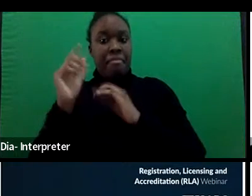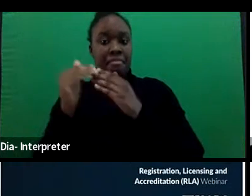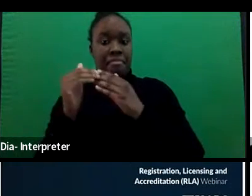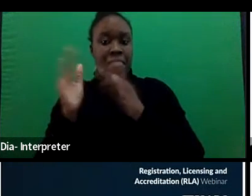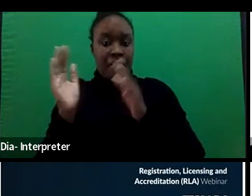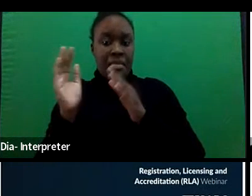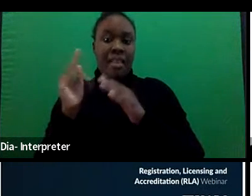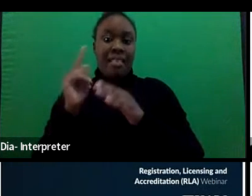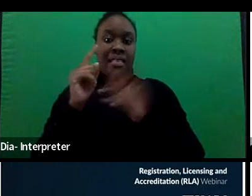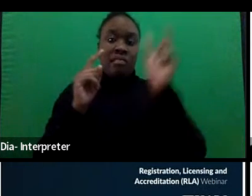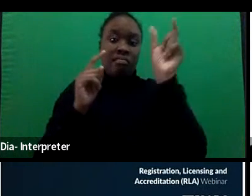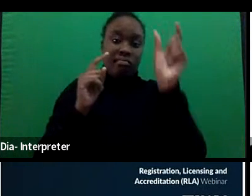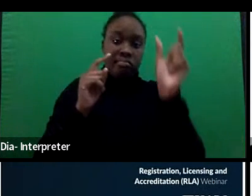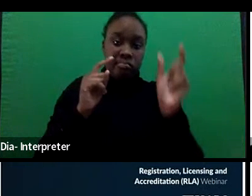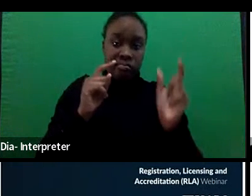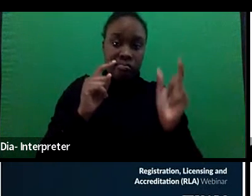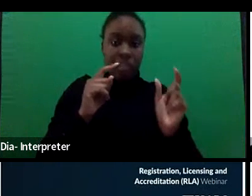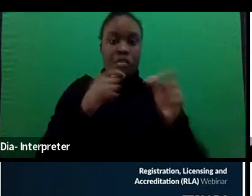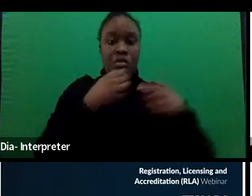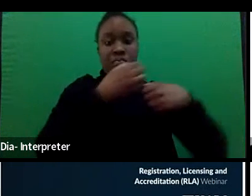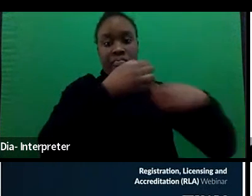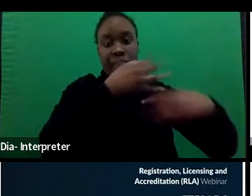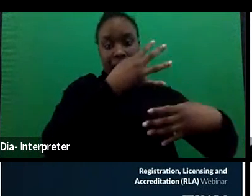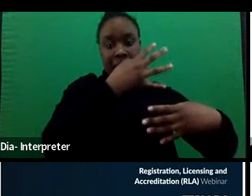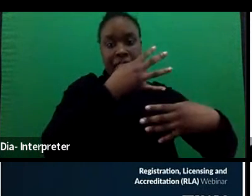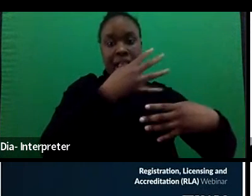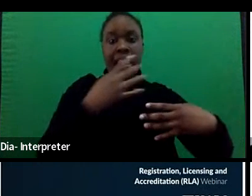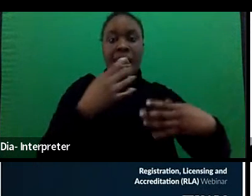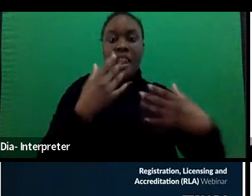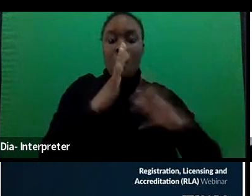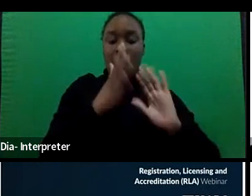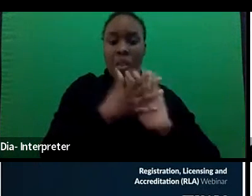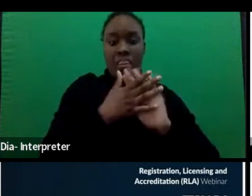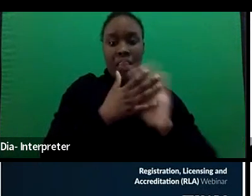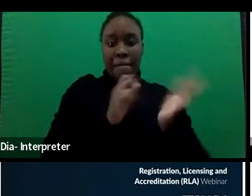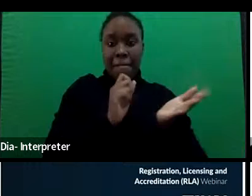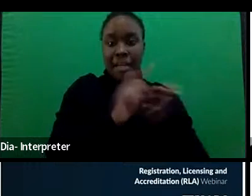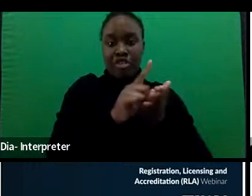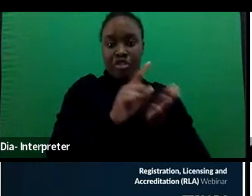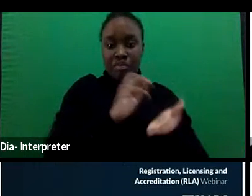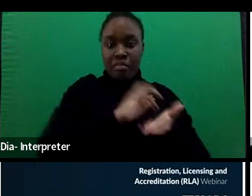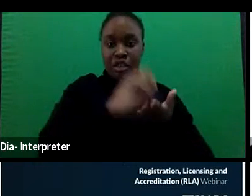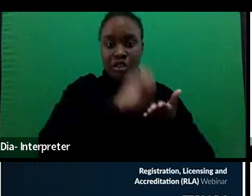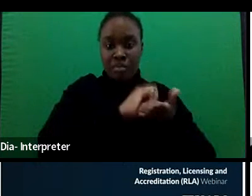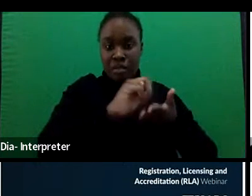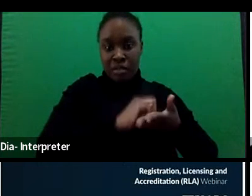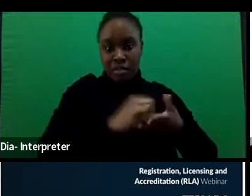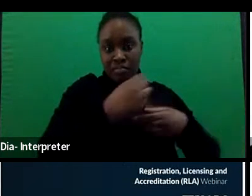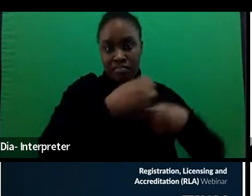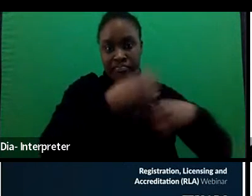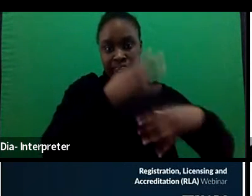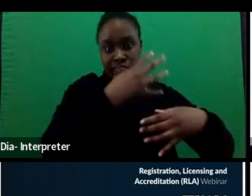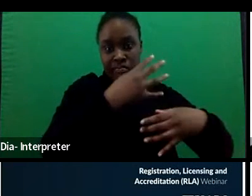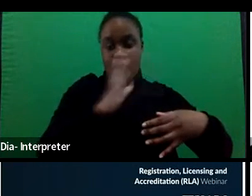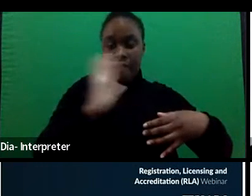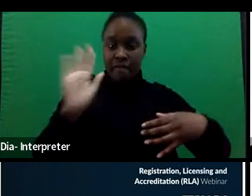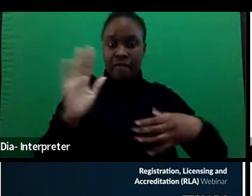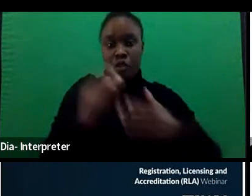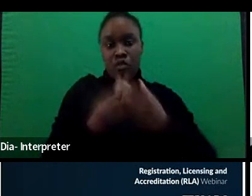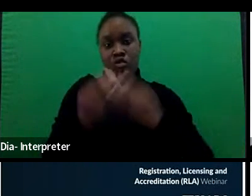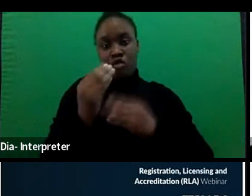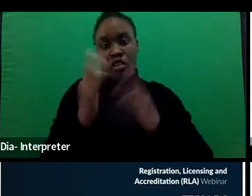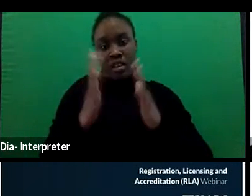pane, all the notifications that are there for the client or for the traders will be